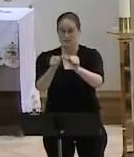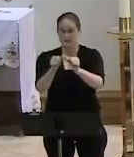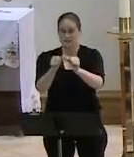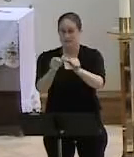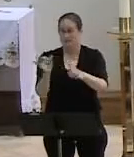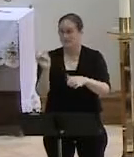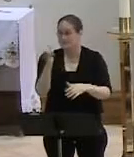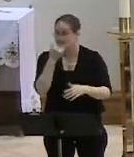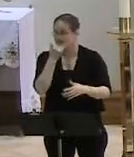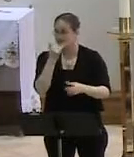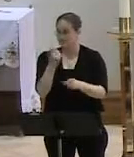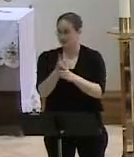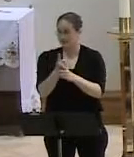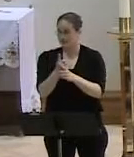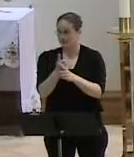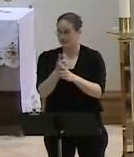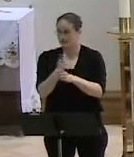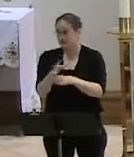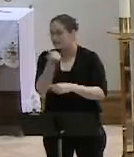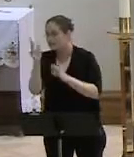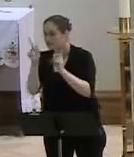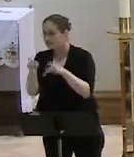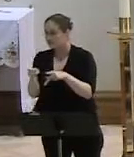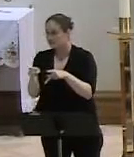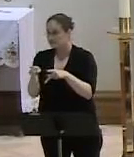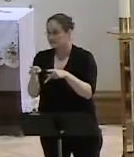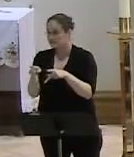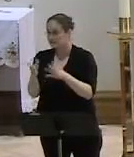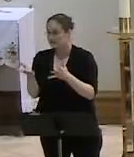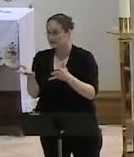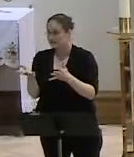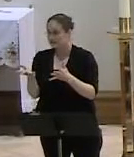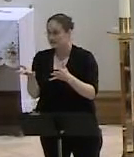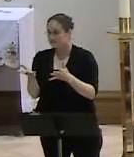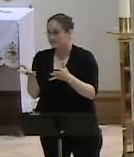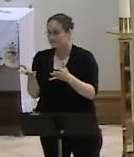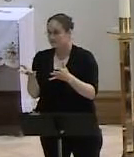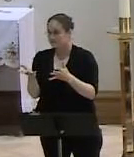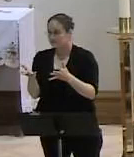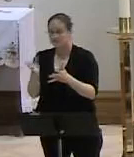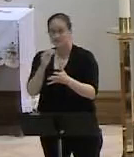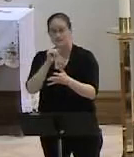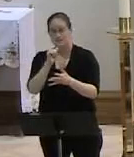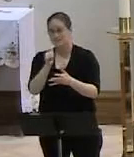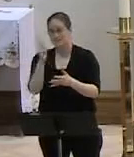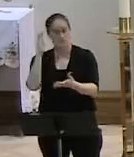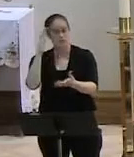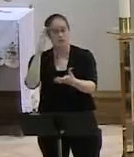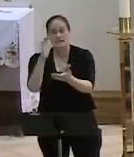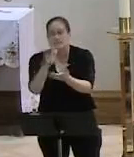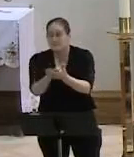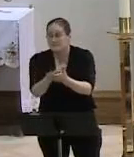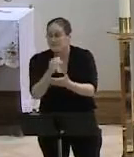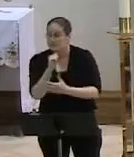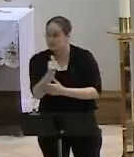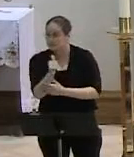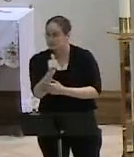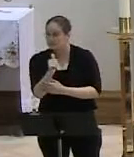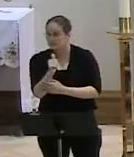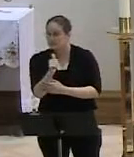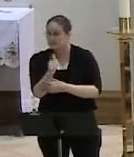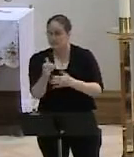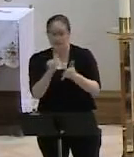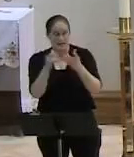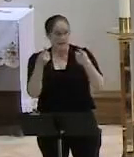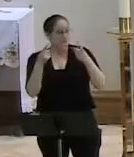mistake with somebody, as we say, that's not your spouse, one of the things